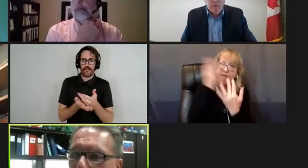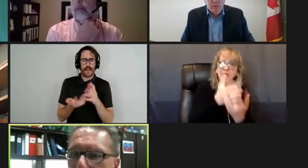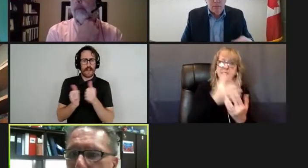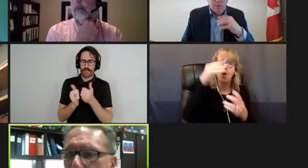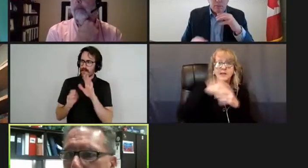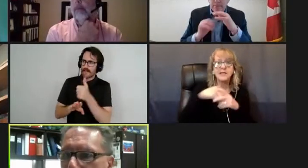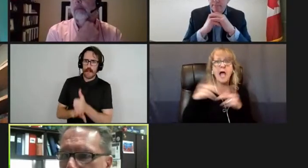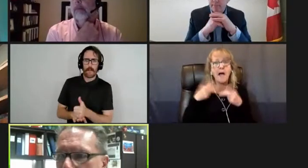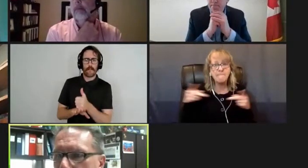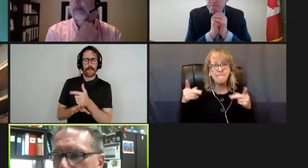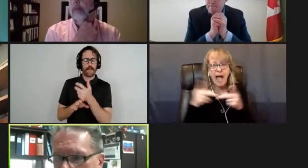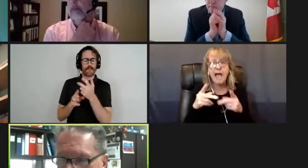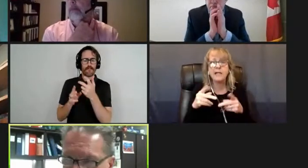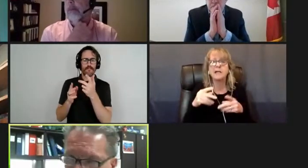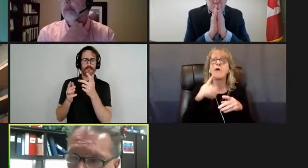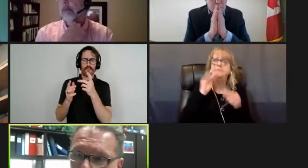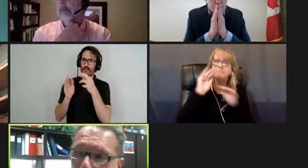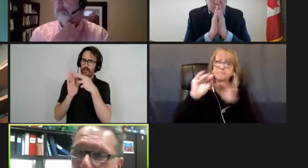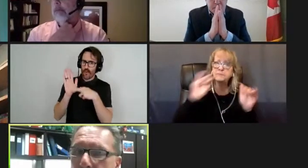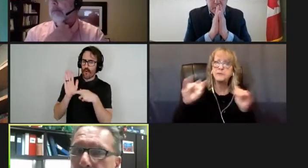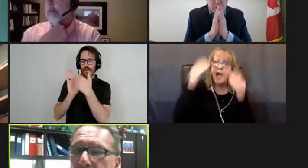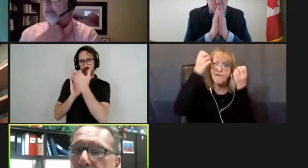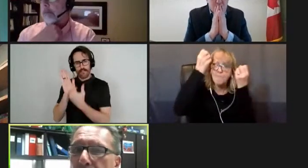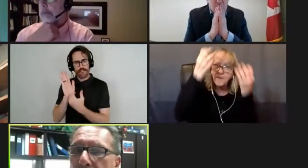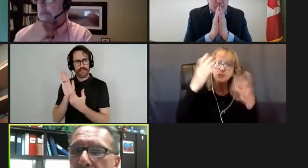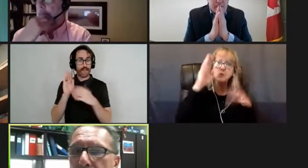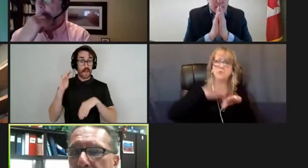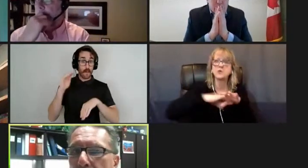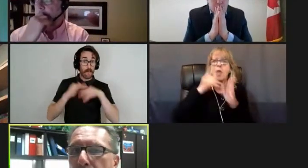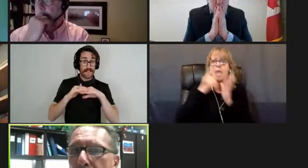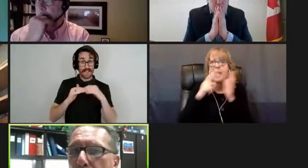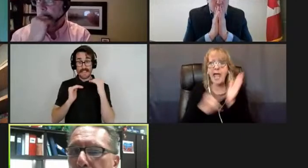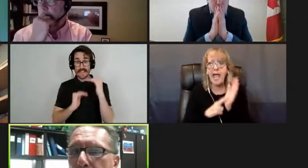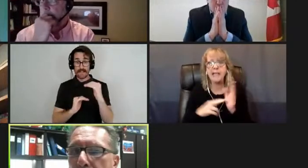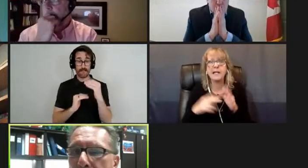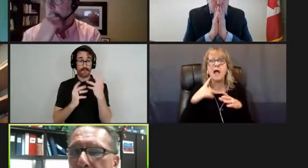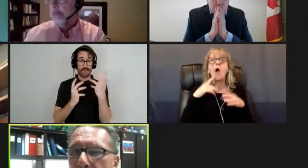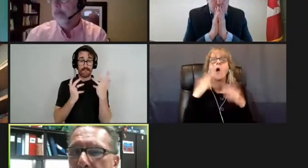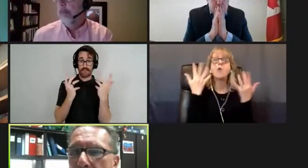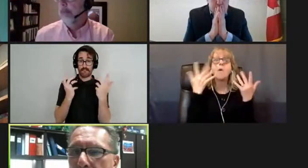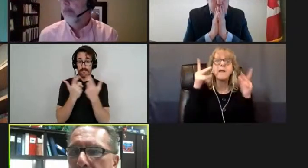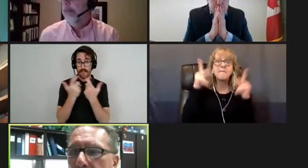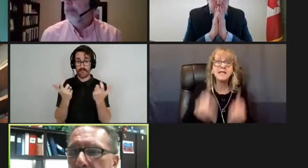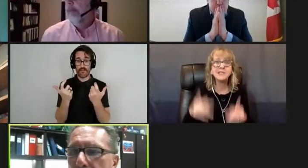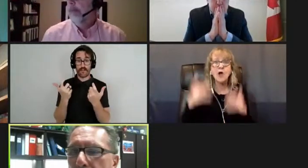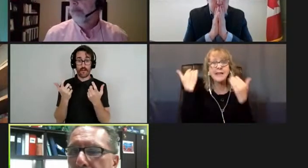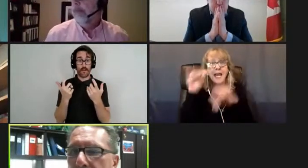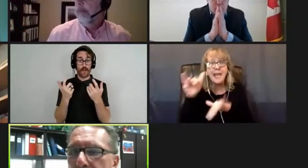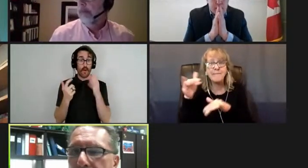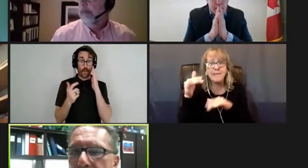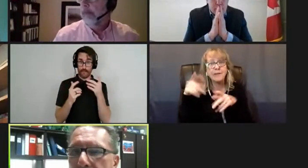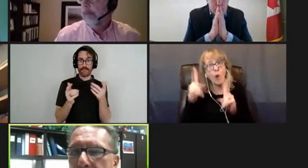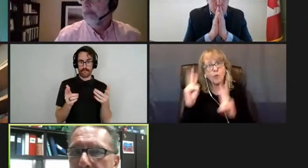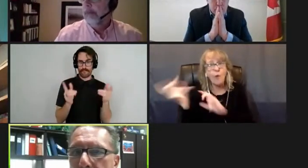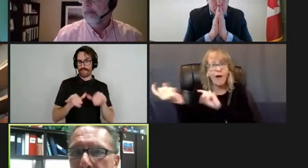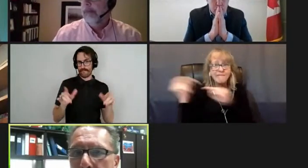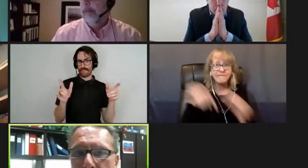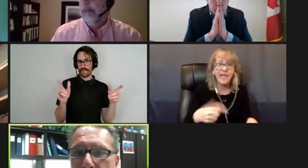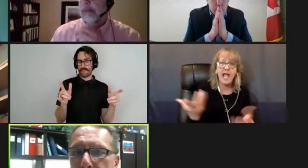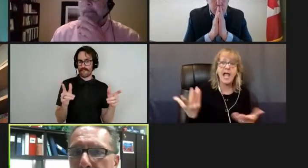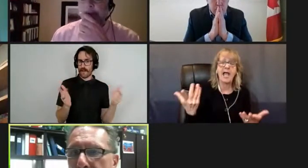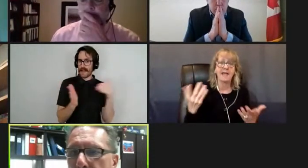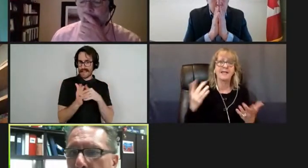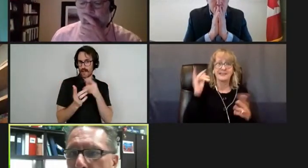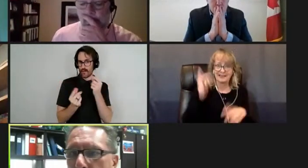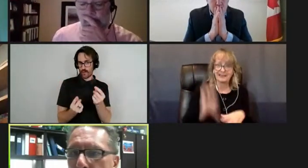the current rules and capacity limits was critical. The other important thing that we intend to replicate this year is to create a